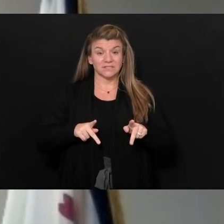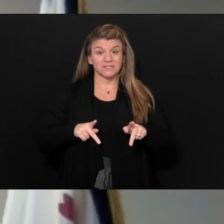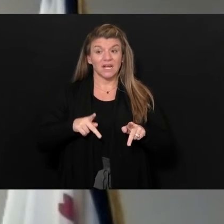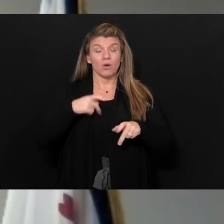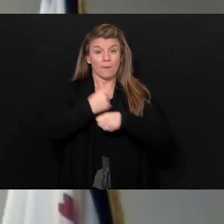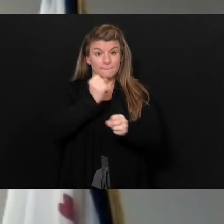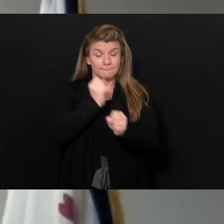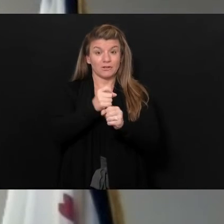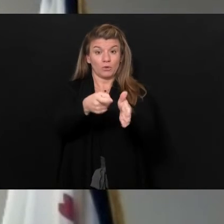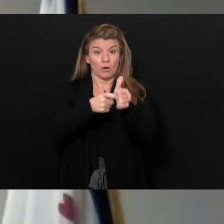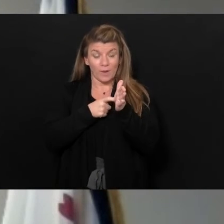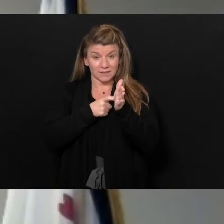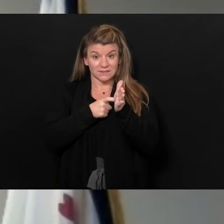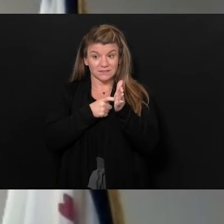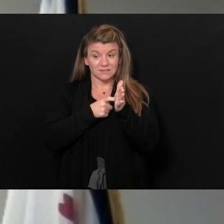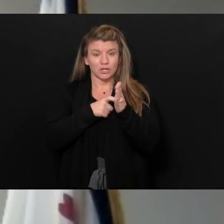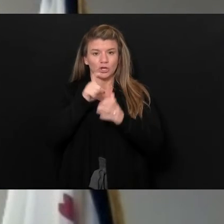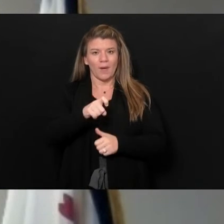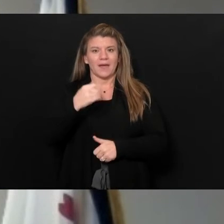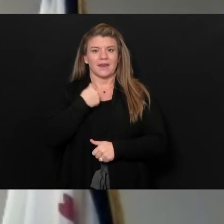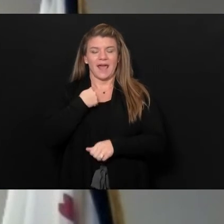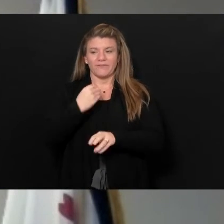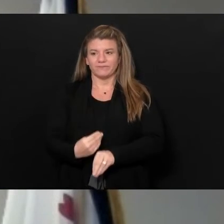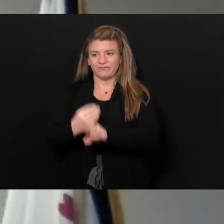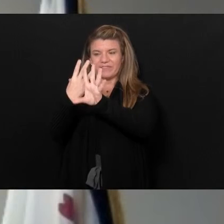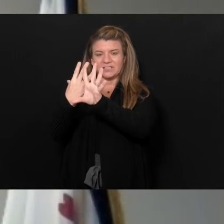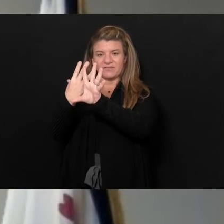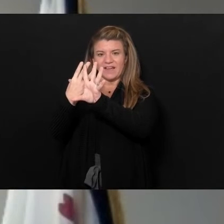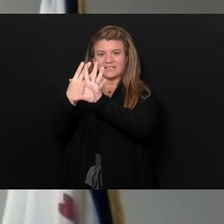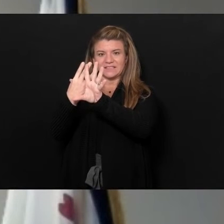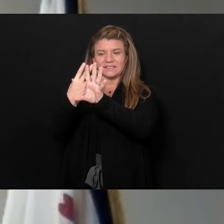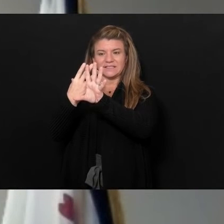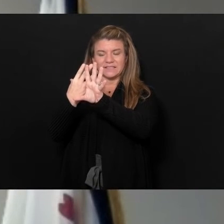make that request, there had to be a face-to-face